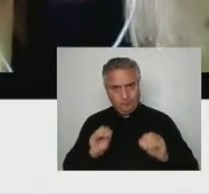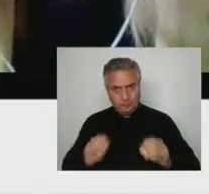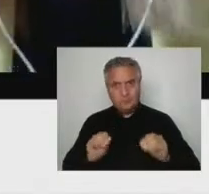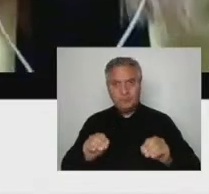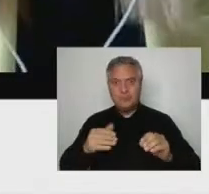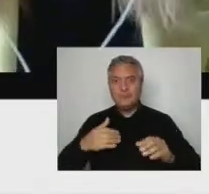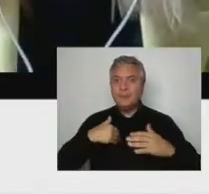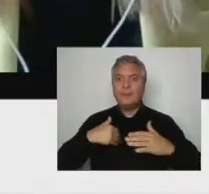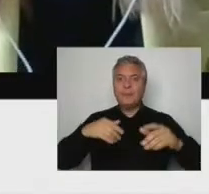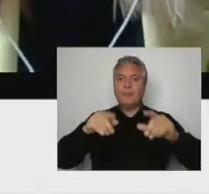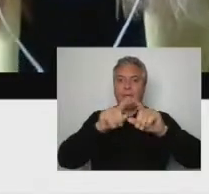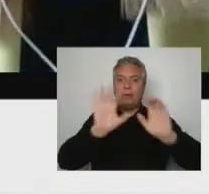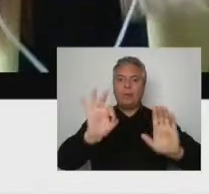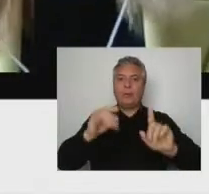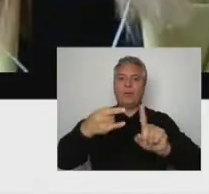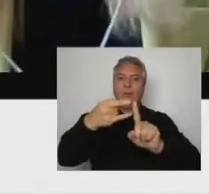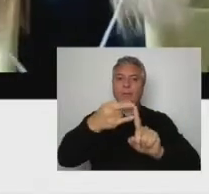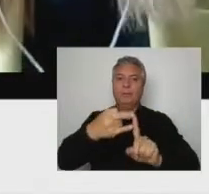7 are